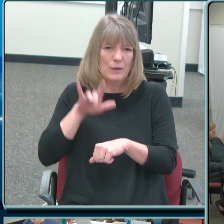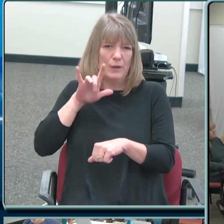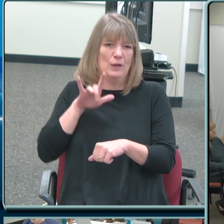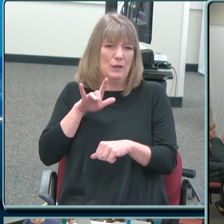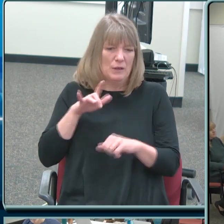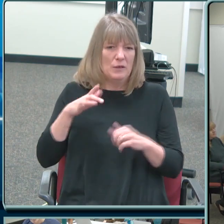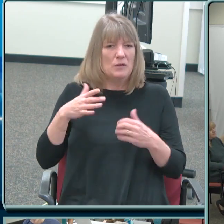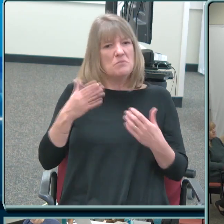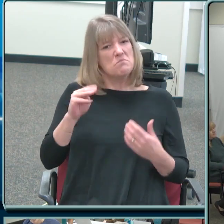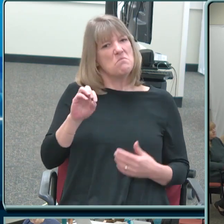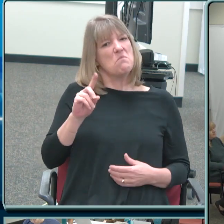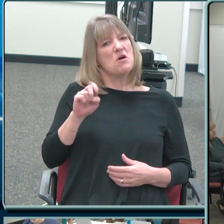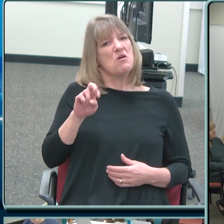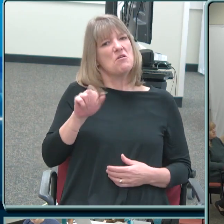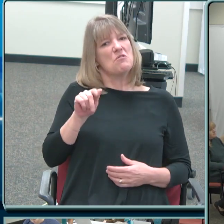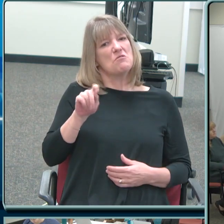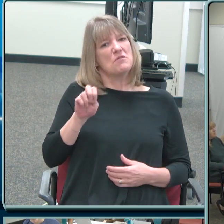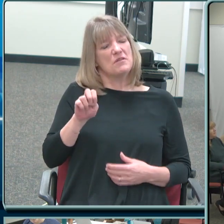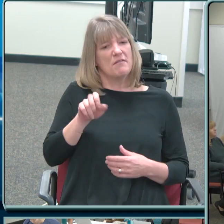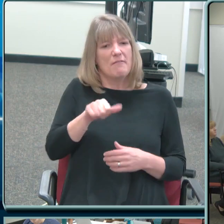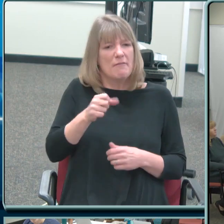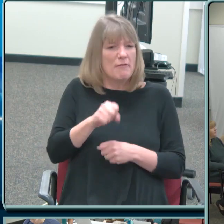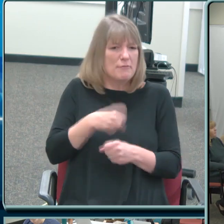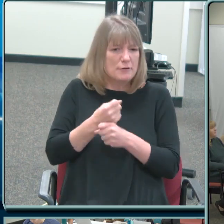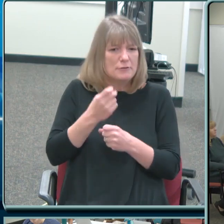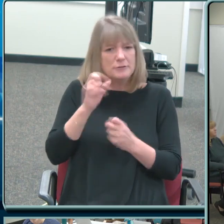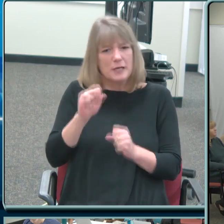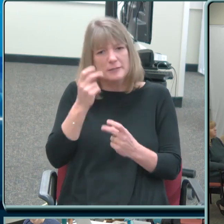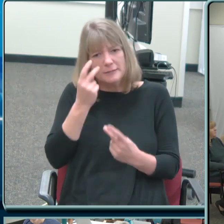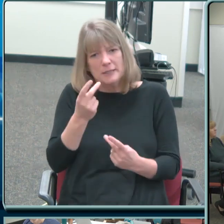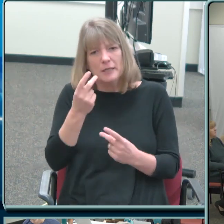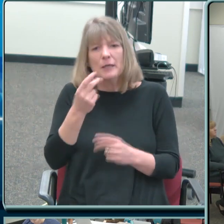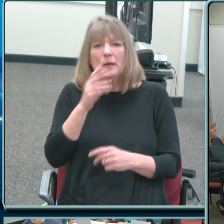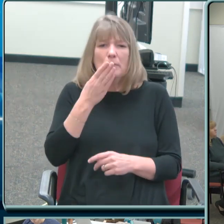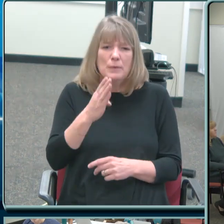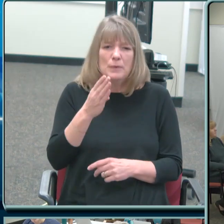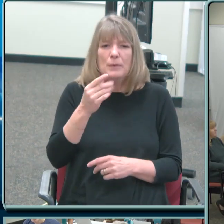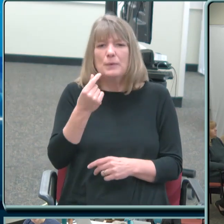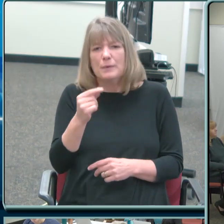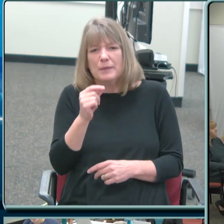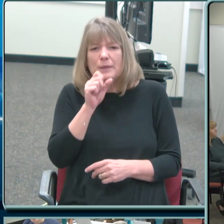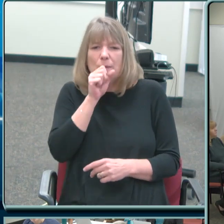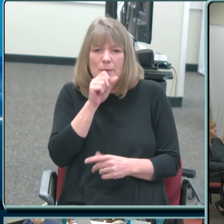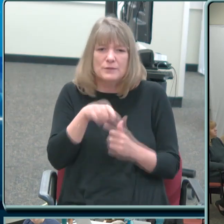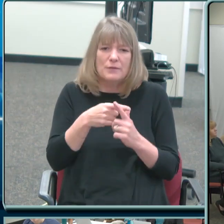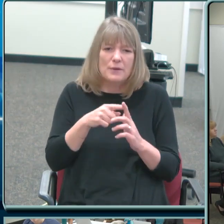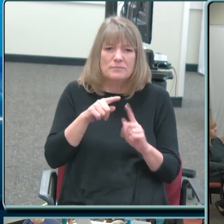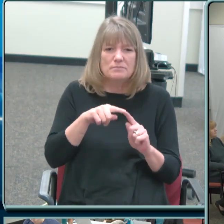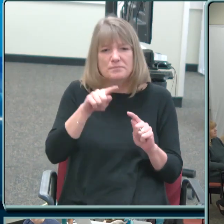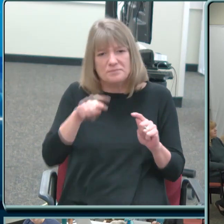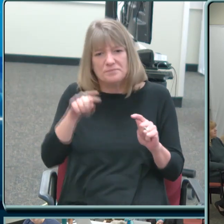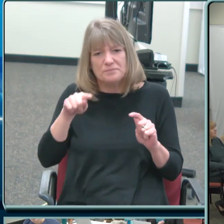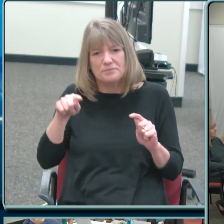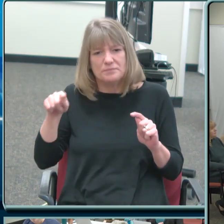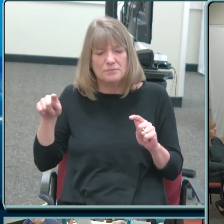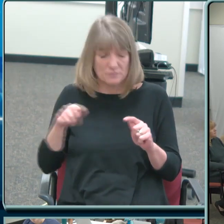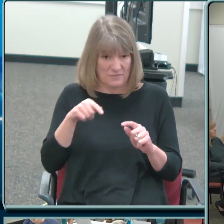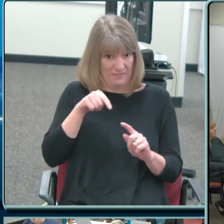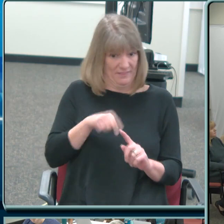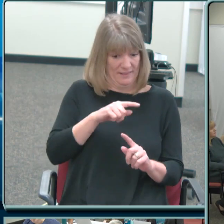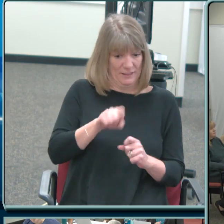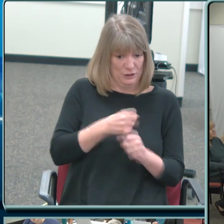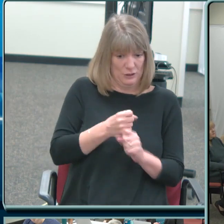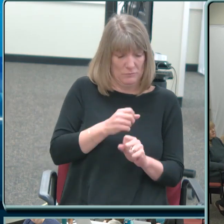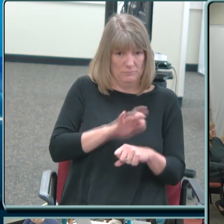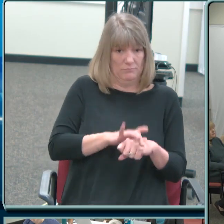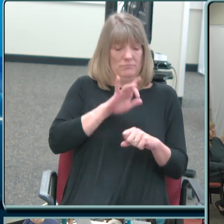right? Some other years are on this graph in the blue and the green and the orange, where it fluctuates a little bit. No doubt that it was early.